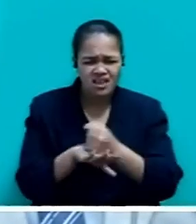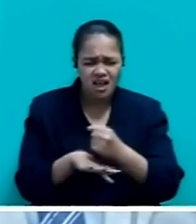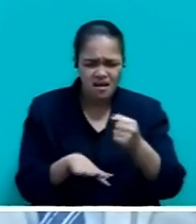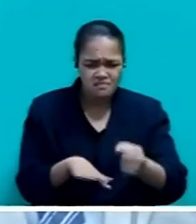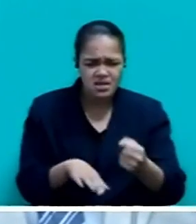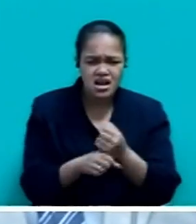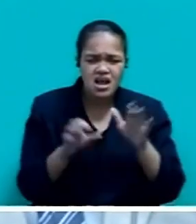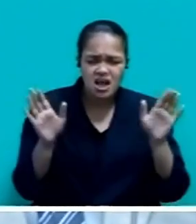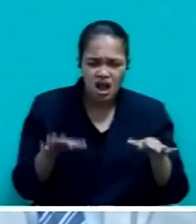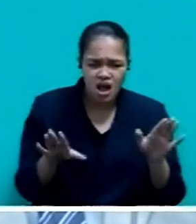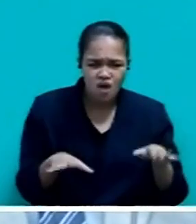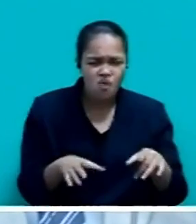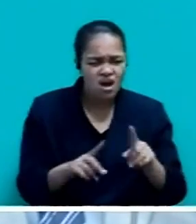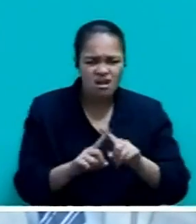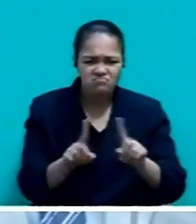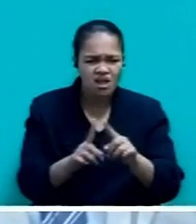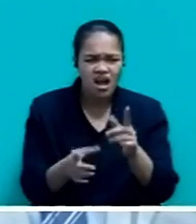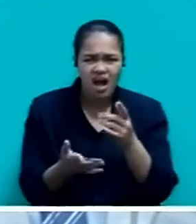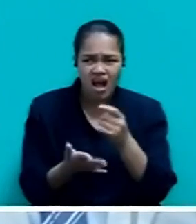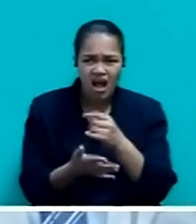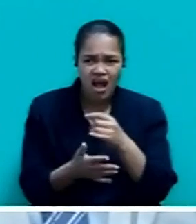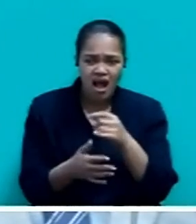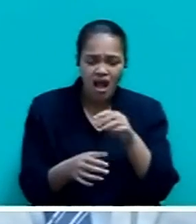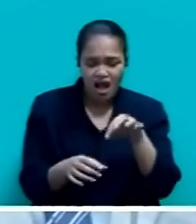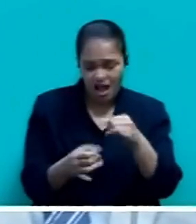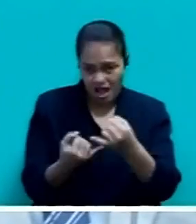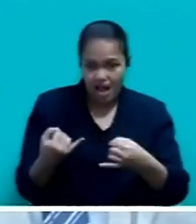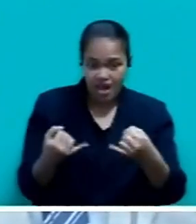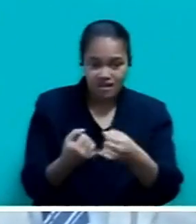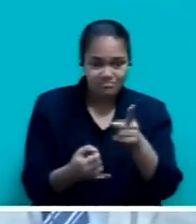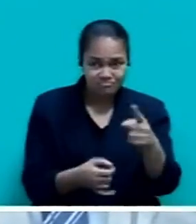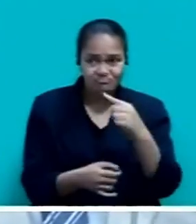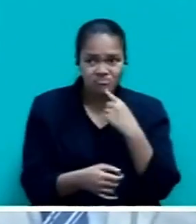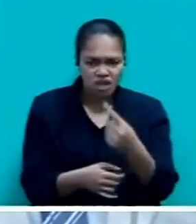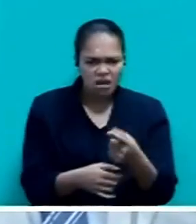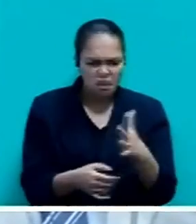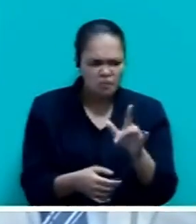said, probably to his own voters.